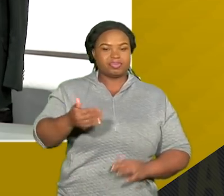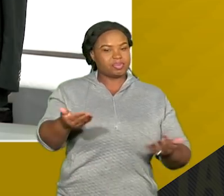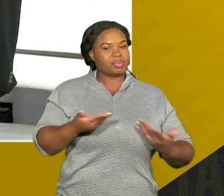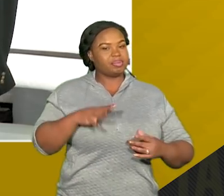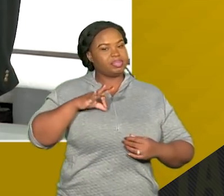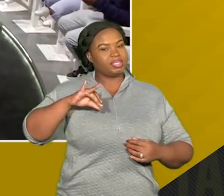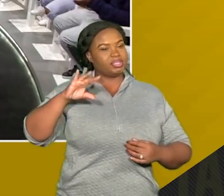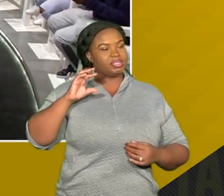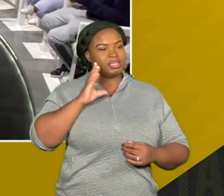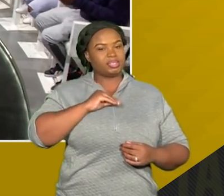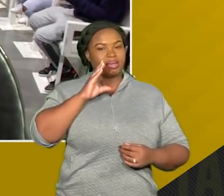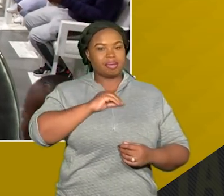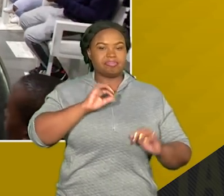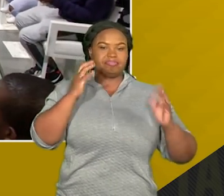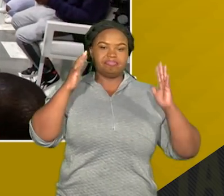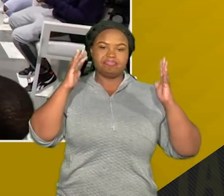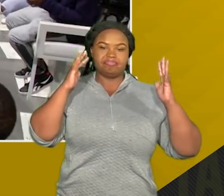to Daily Thetha mfethu